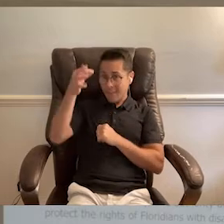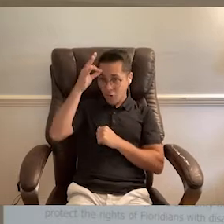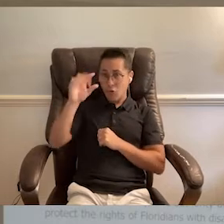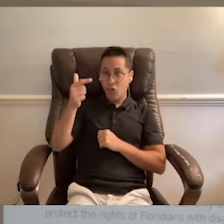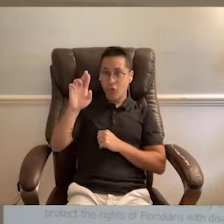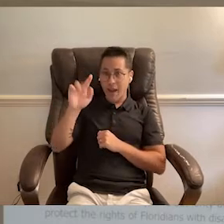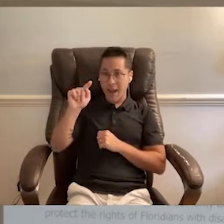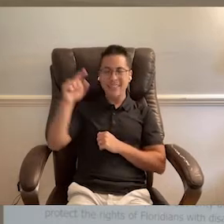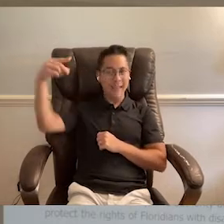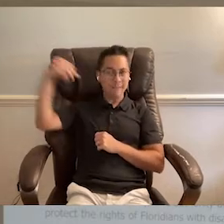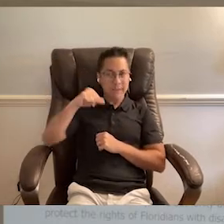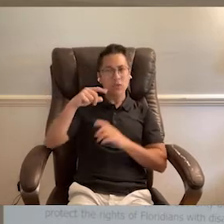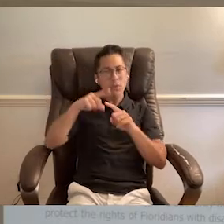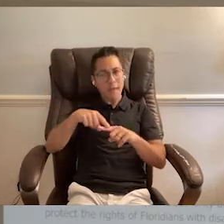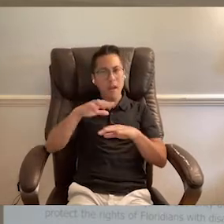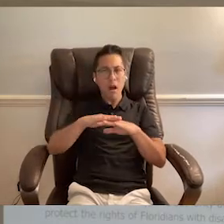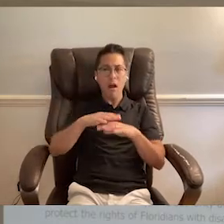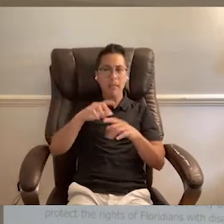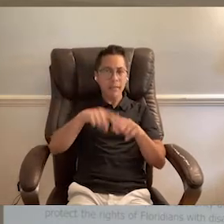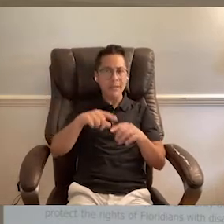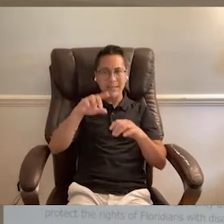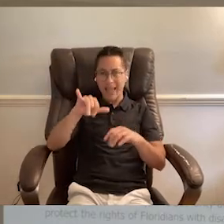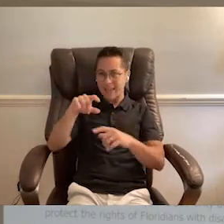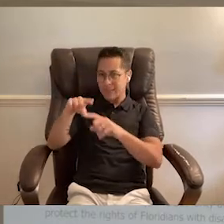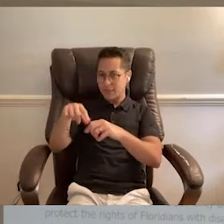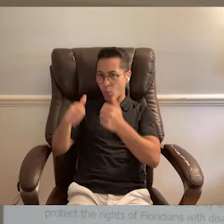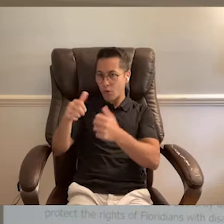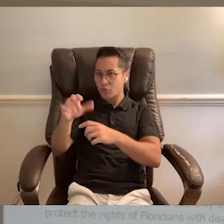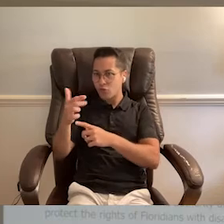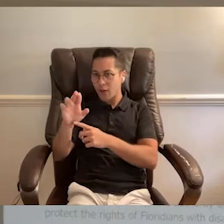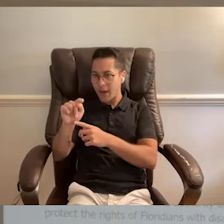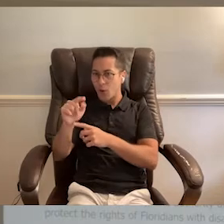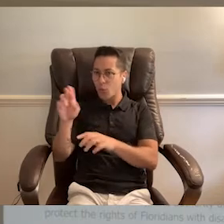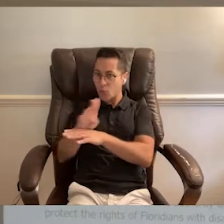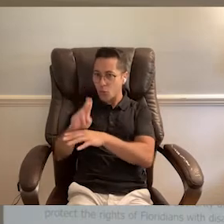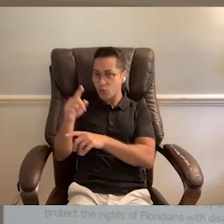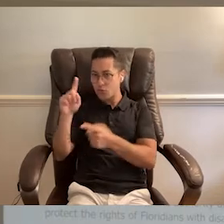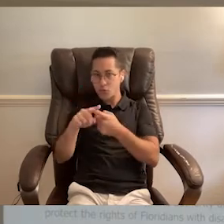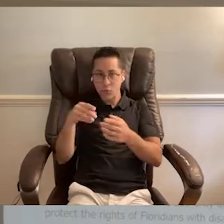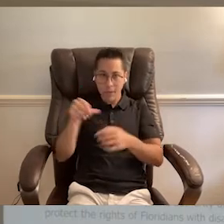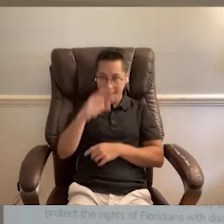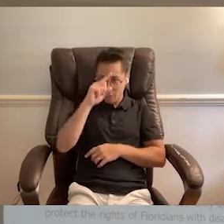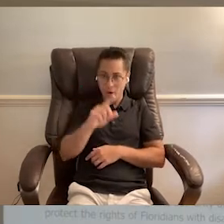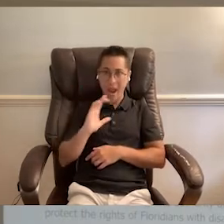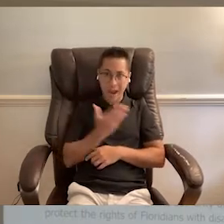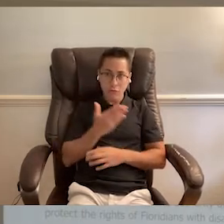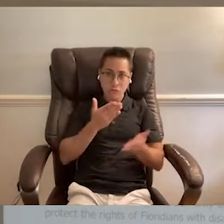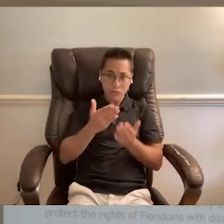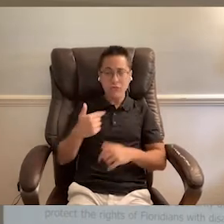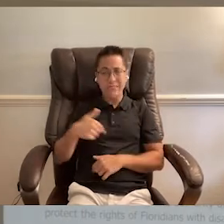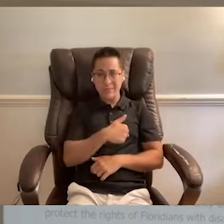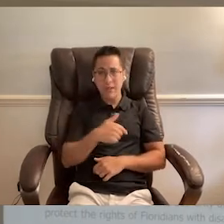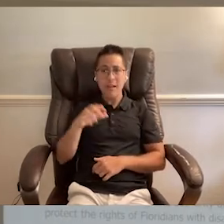is, depends on which grant we use to fund our services. We are a nonprofit since 1987. We